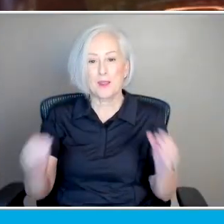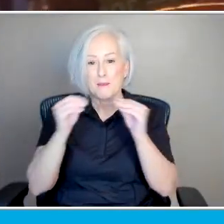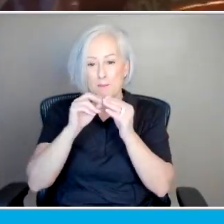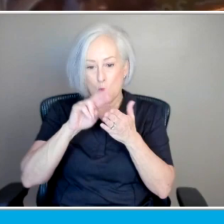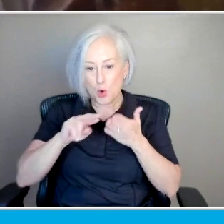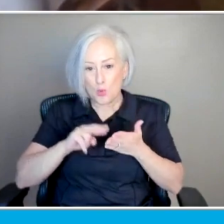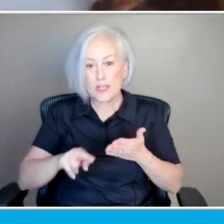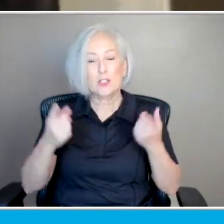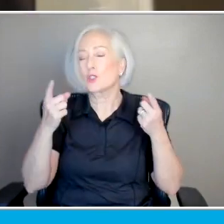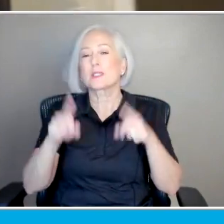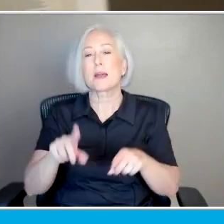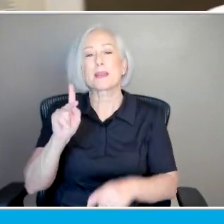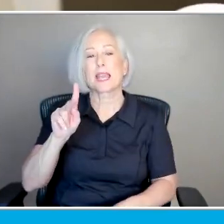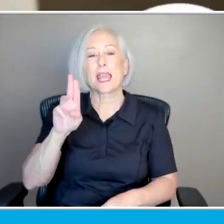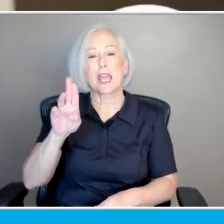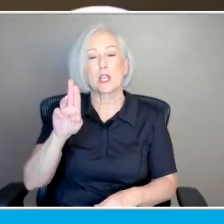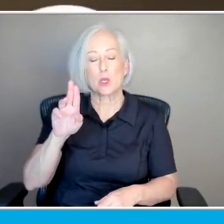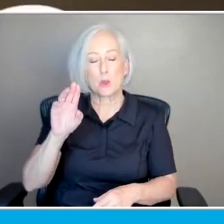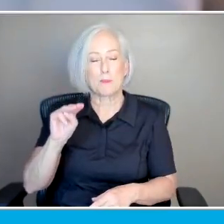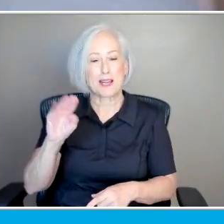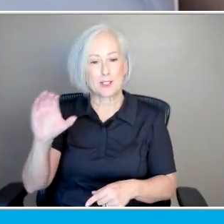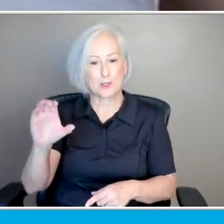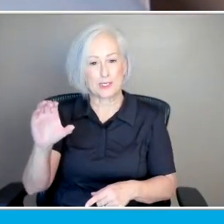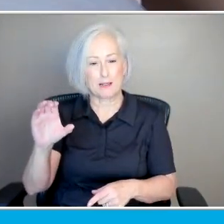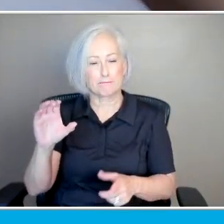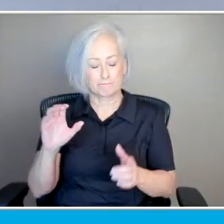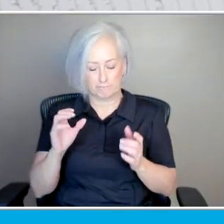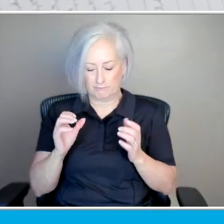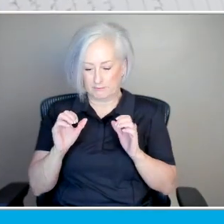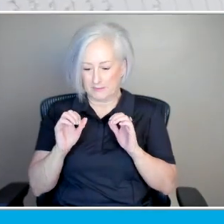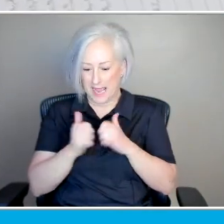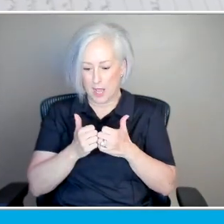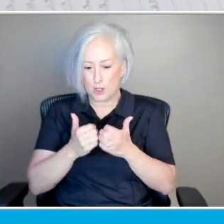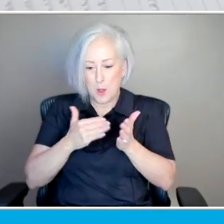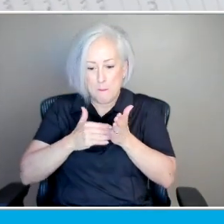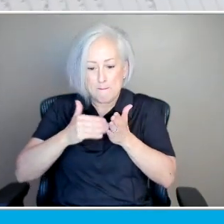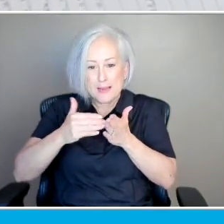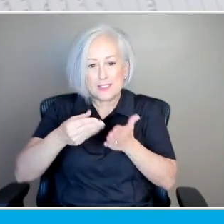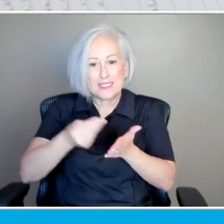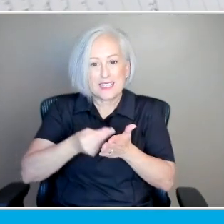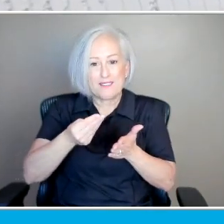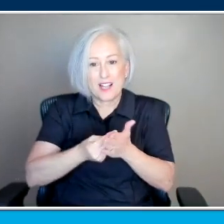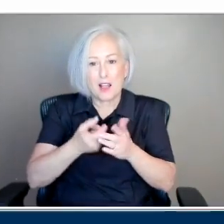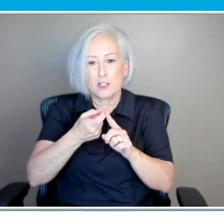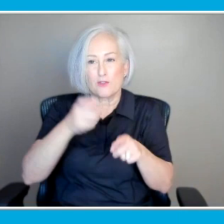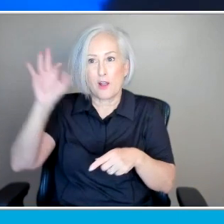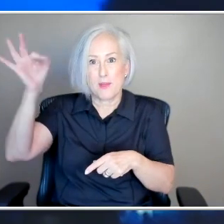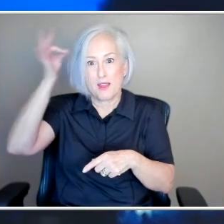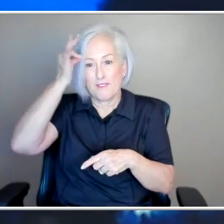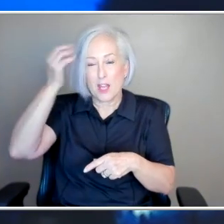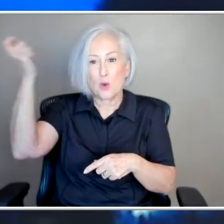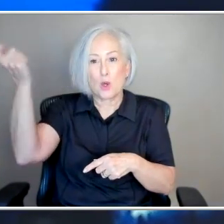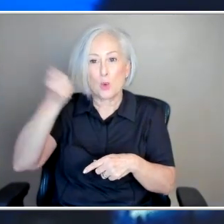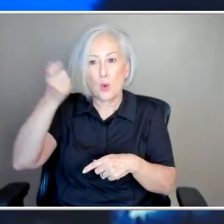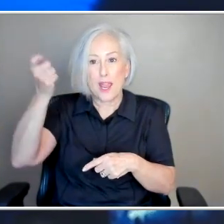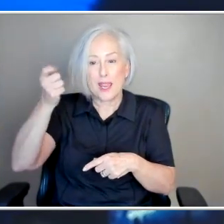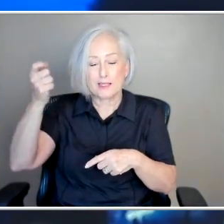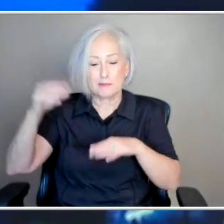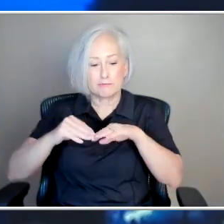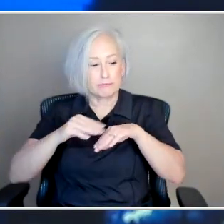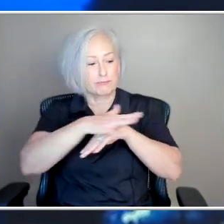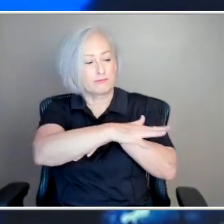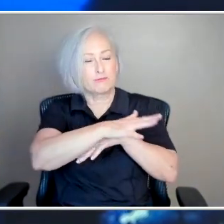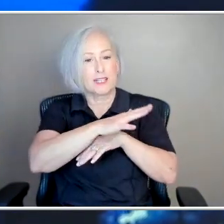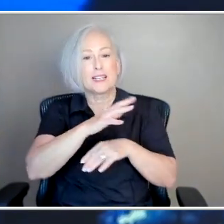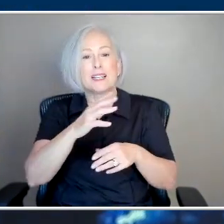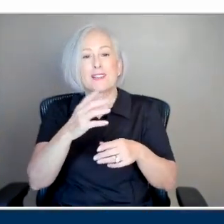at KU Medical Center. But how do millions of dollars in federal grants trickle down to the everyday patient? I'm Jessica Lovell on the next